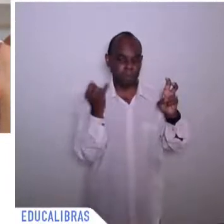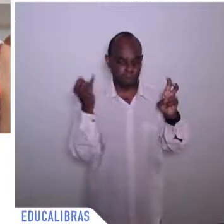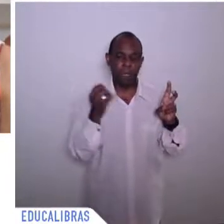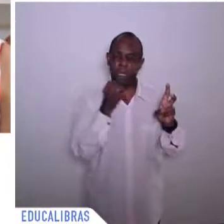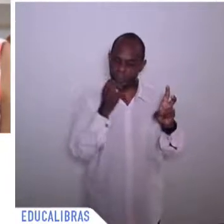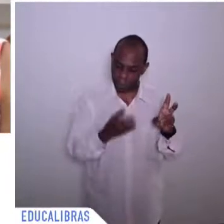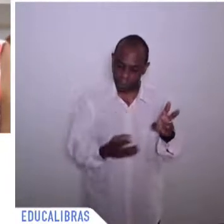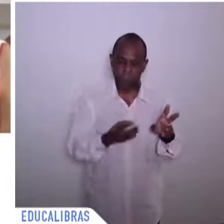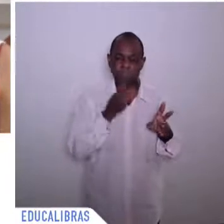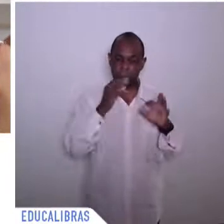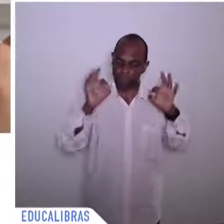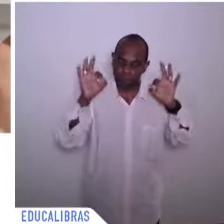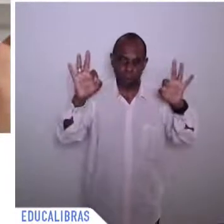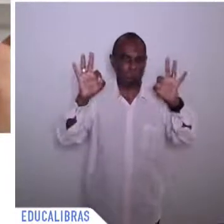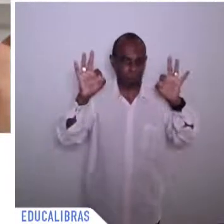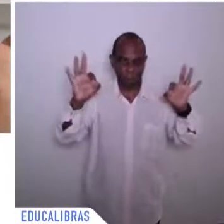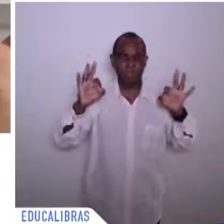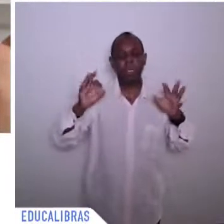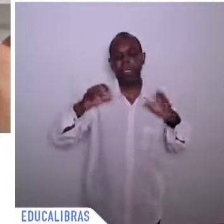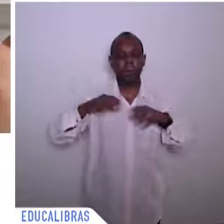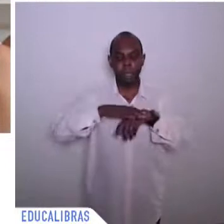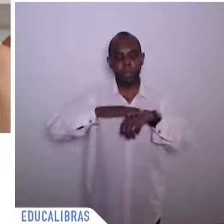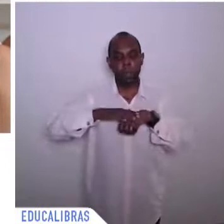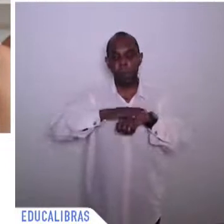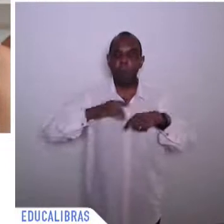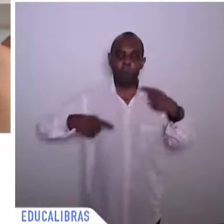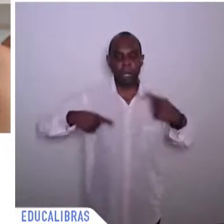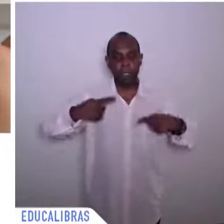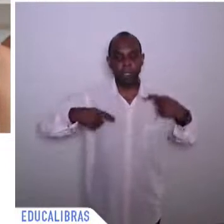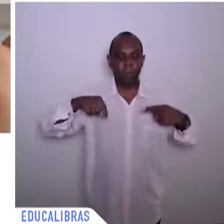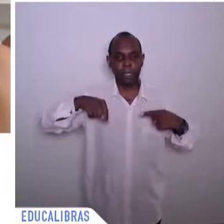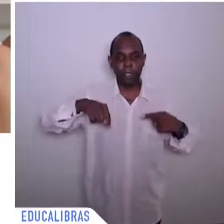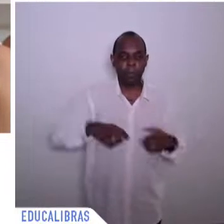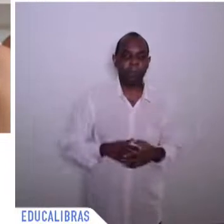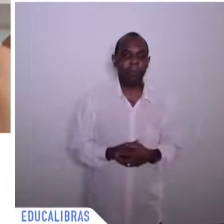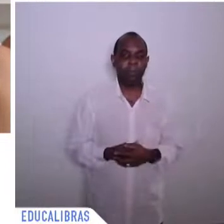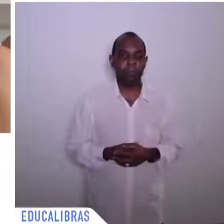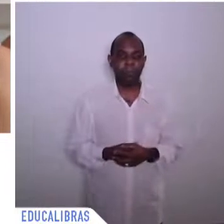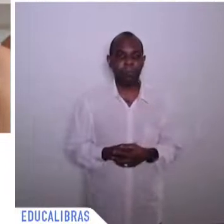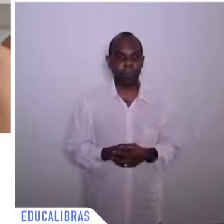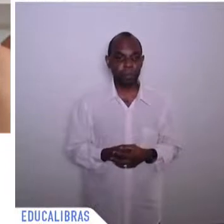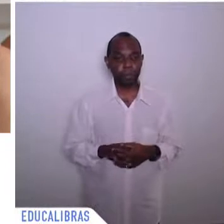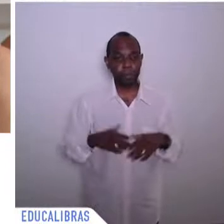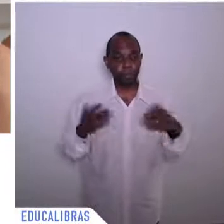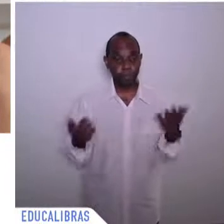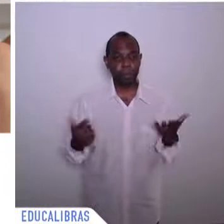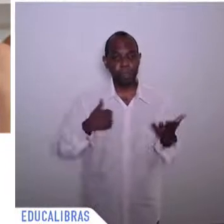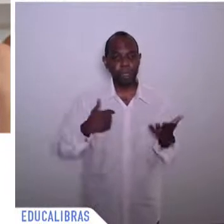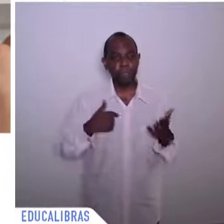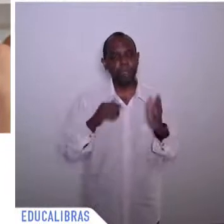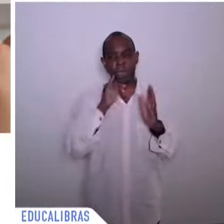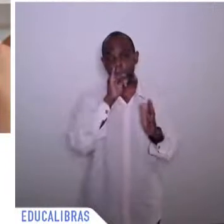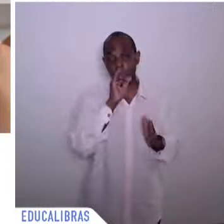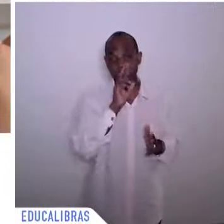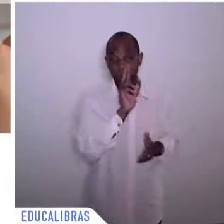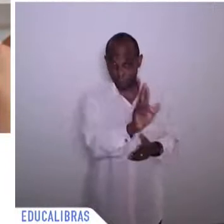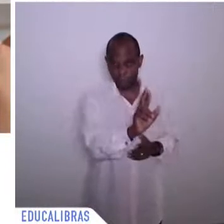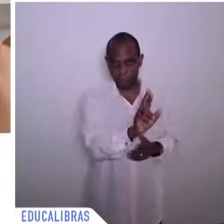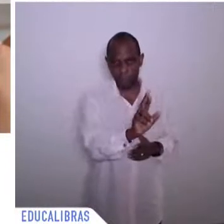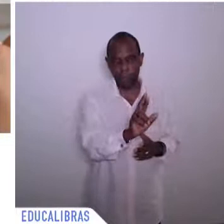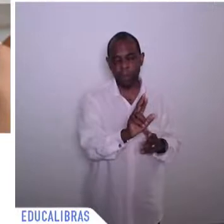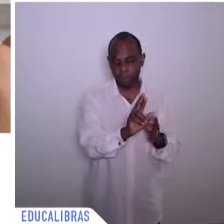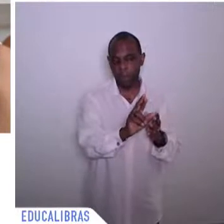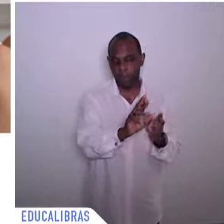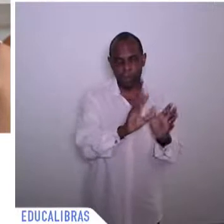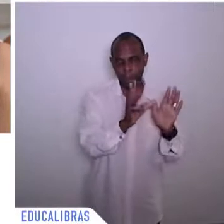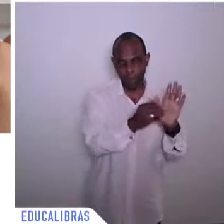issue. And I think a panel like this, considering all these different point of views, will be very rich for our debate. So trying to answer